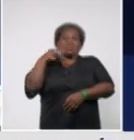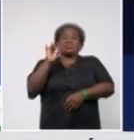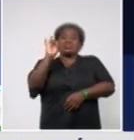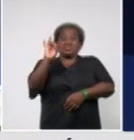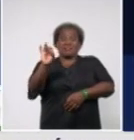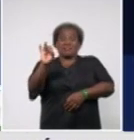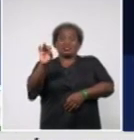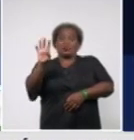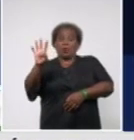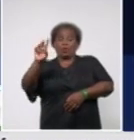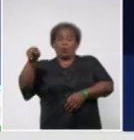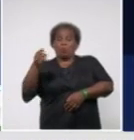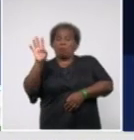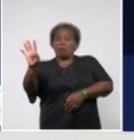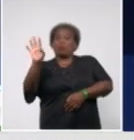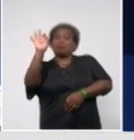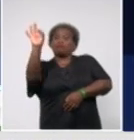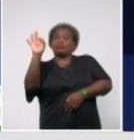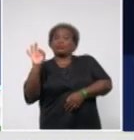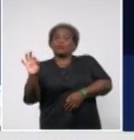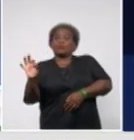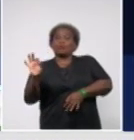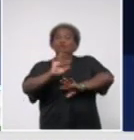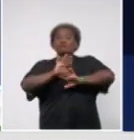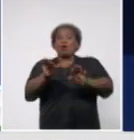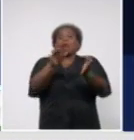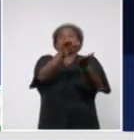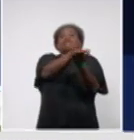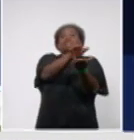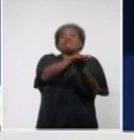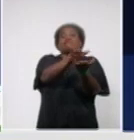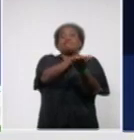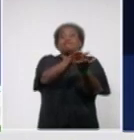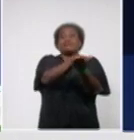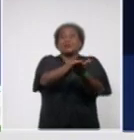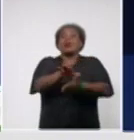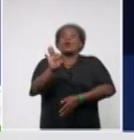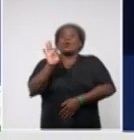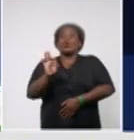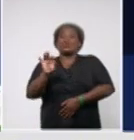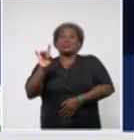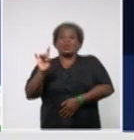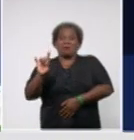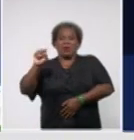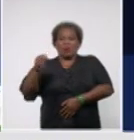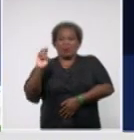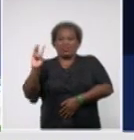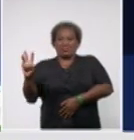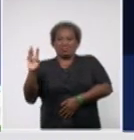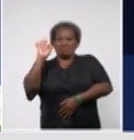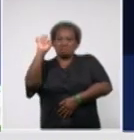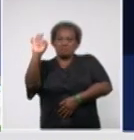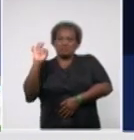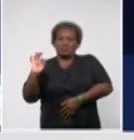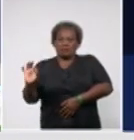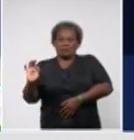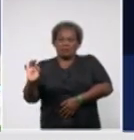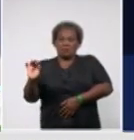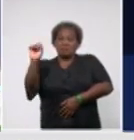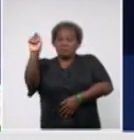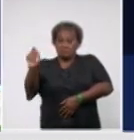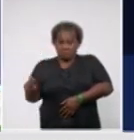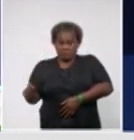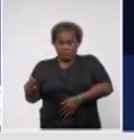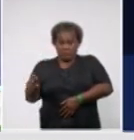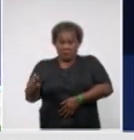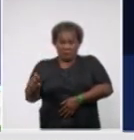contacts. This means that 89.3% of all diagnosed cases in Cuba had contact